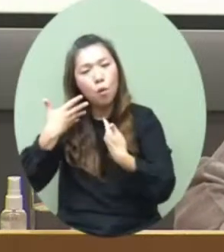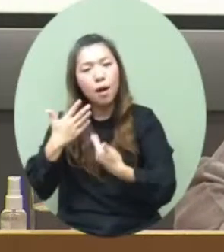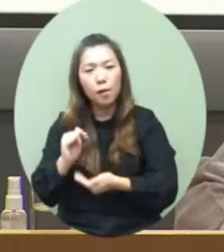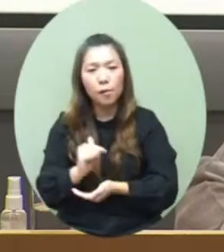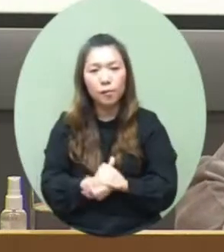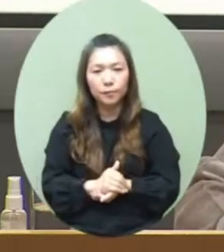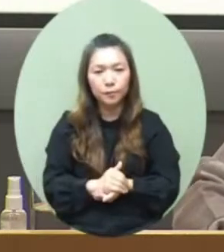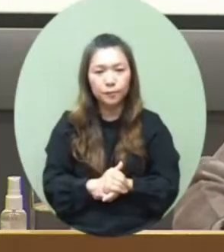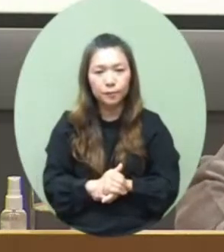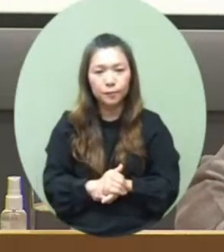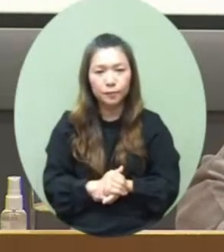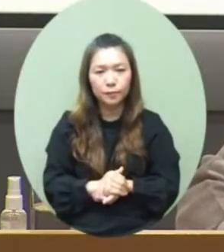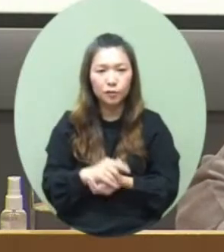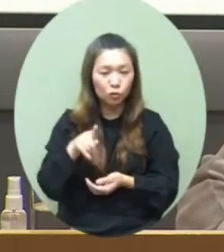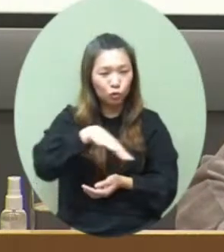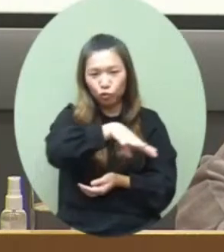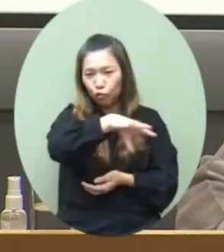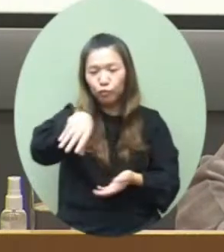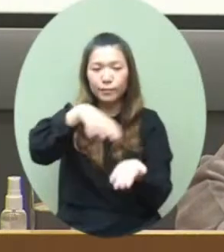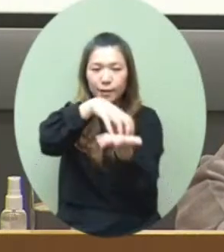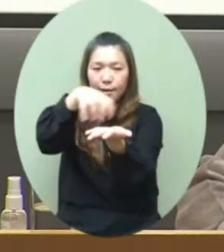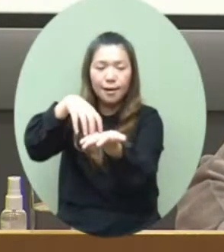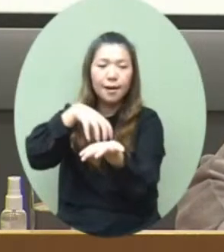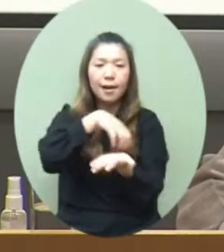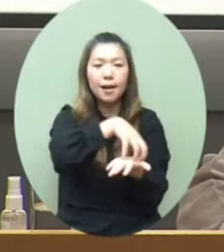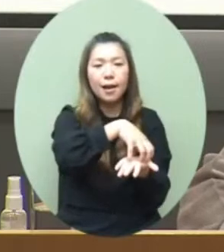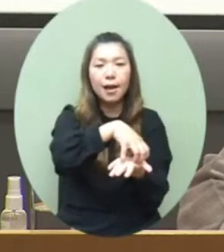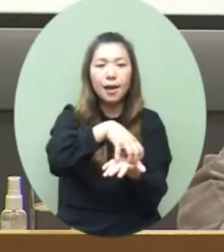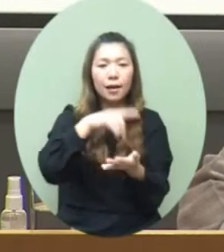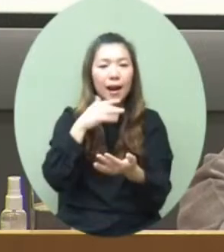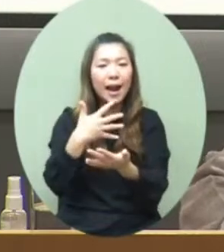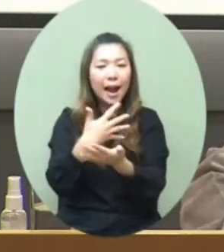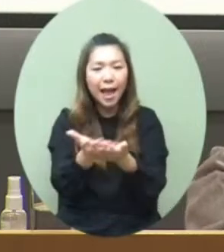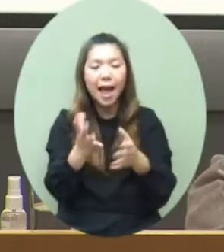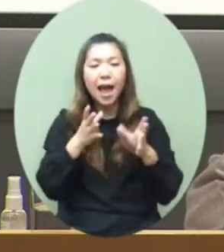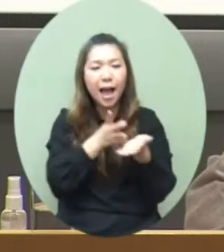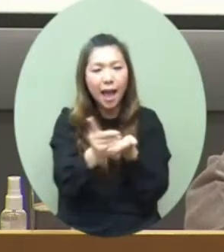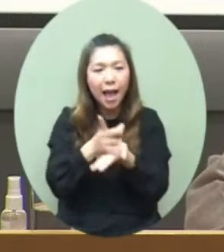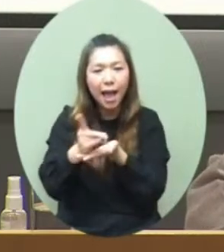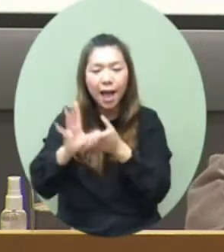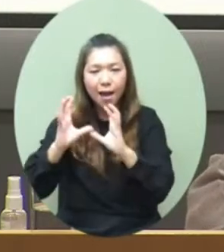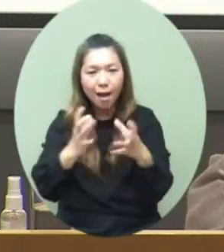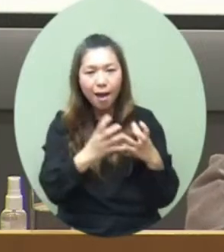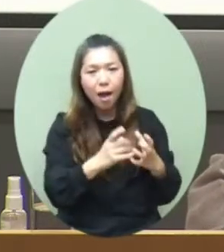then they can roam around the fairs at ease.